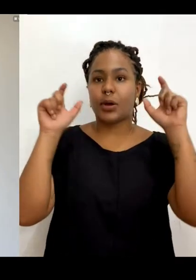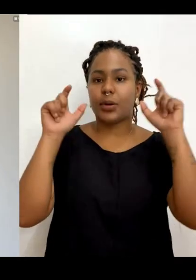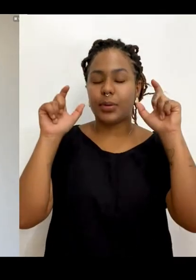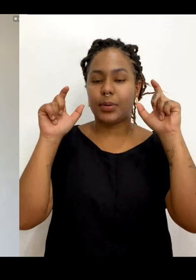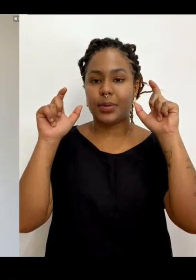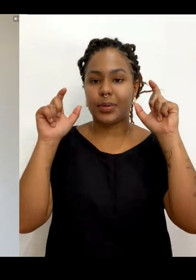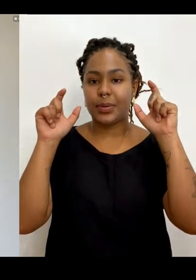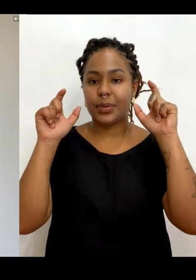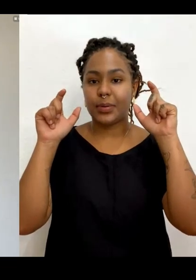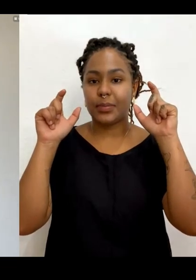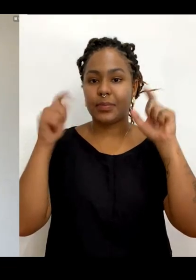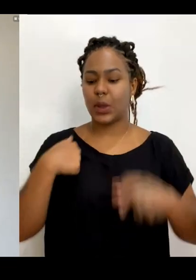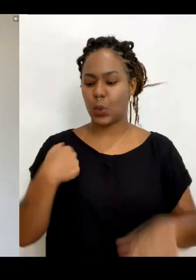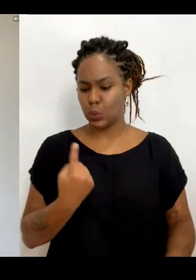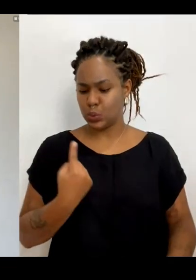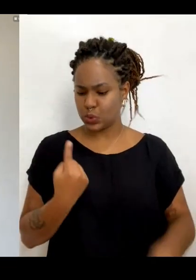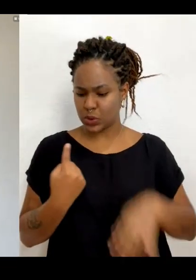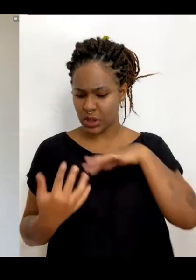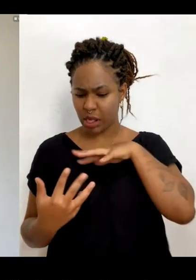s